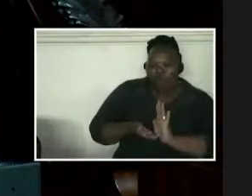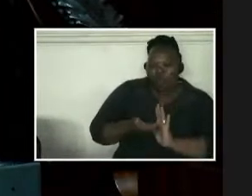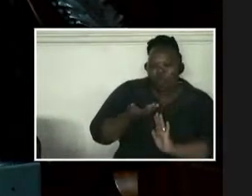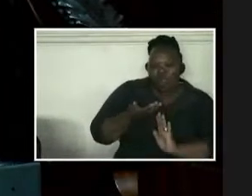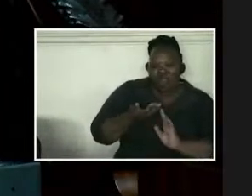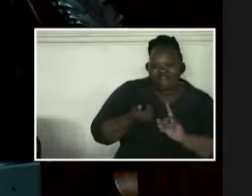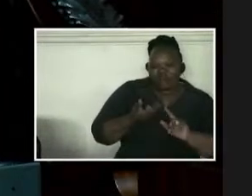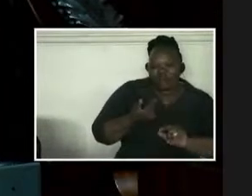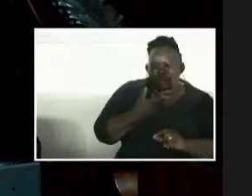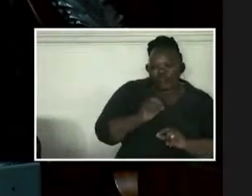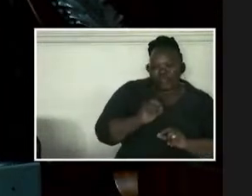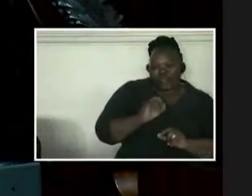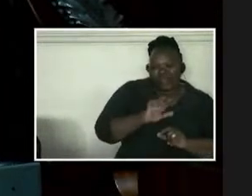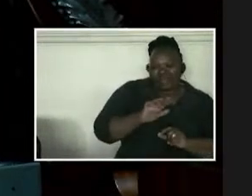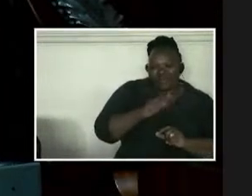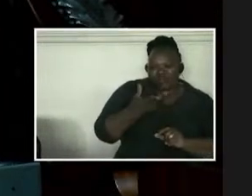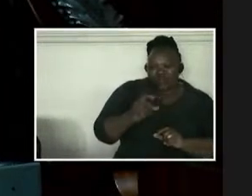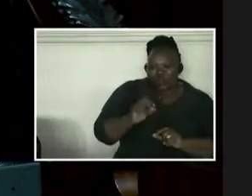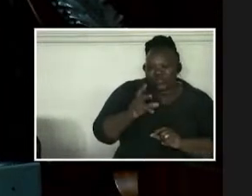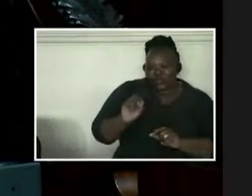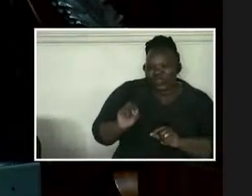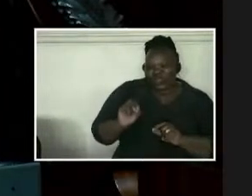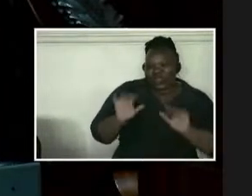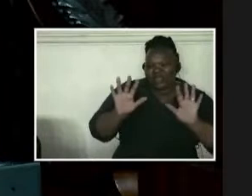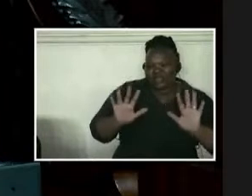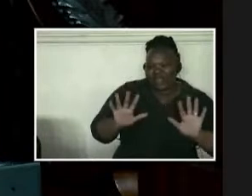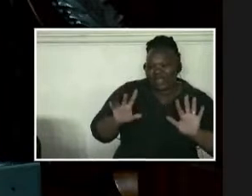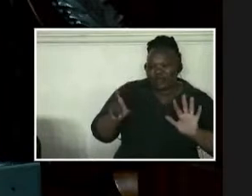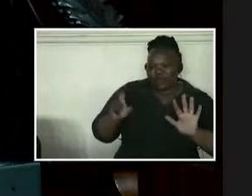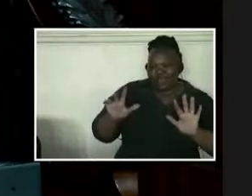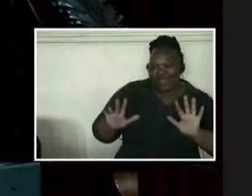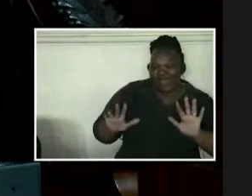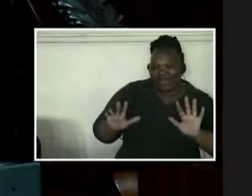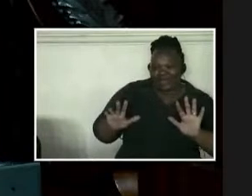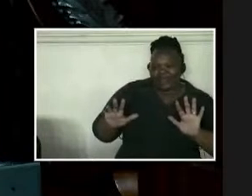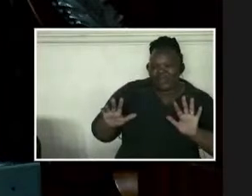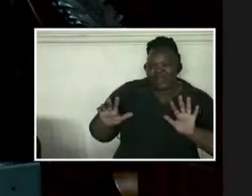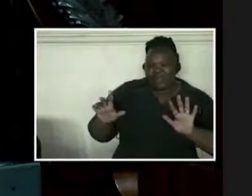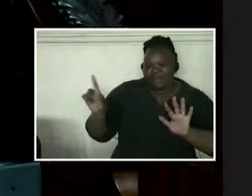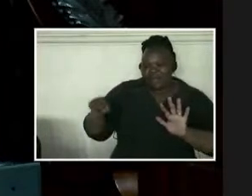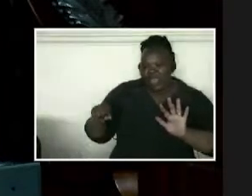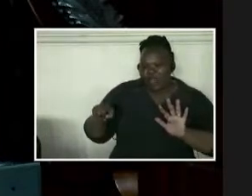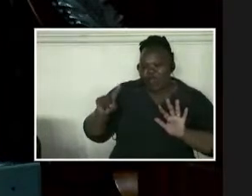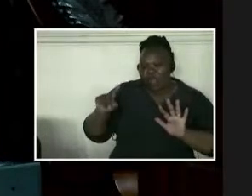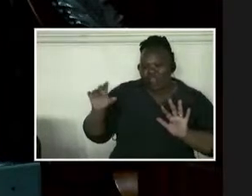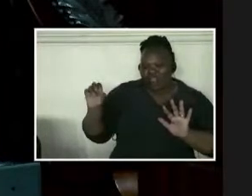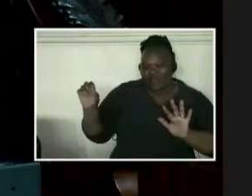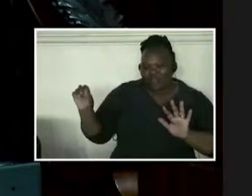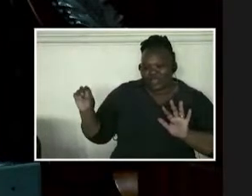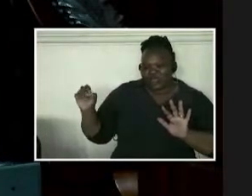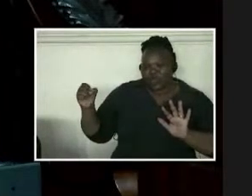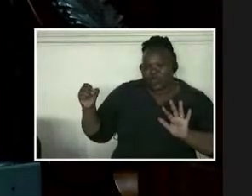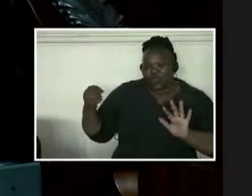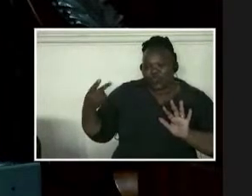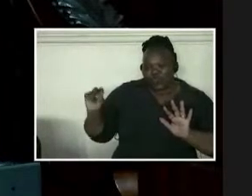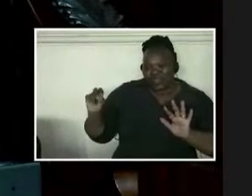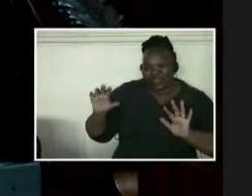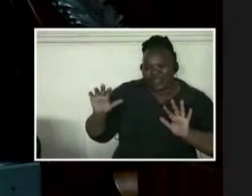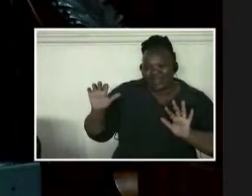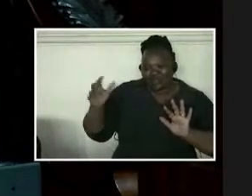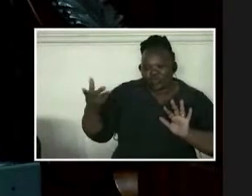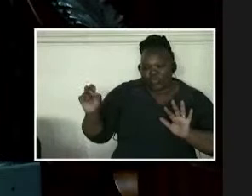2019 and 2020 just gone up from 10.9 per 1000 in 2019 2020 to